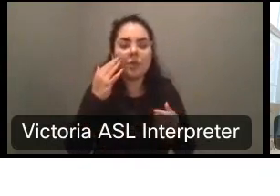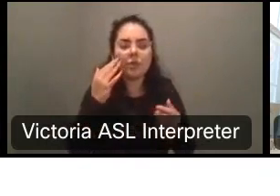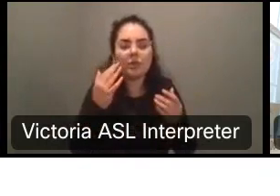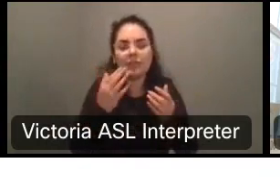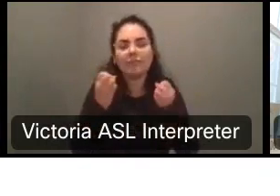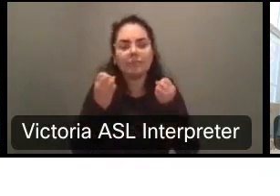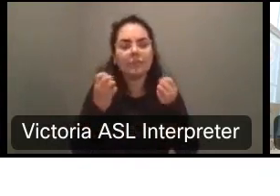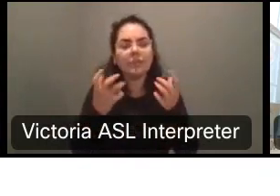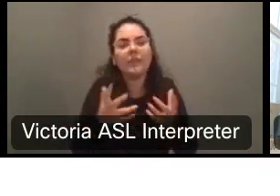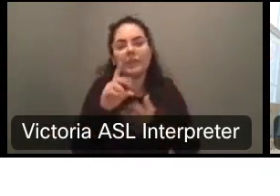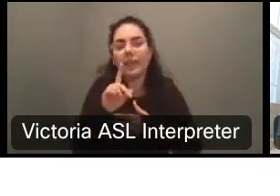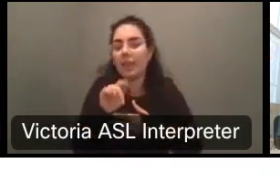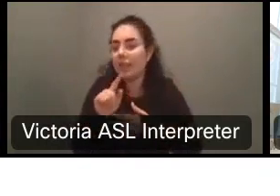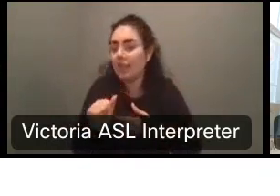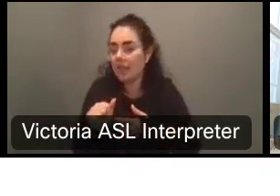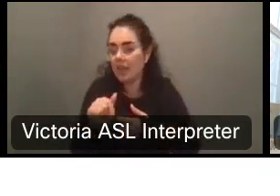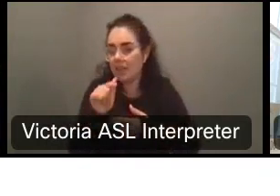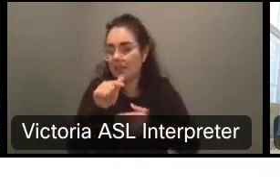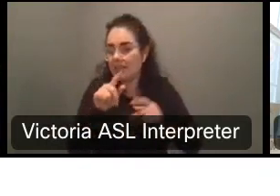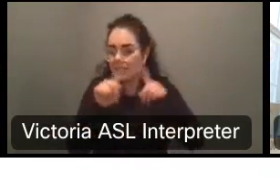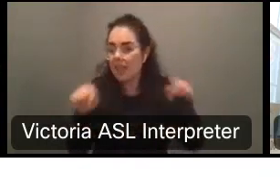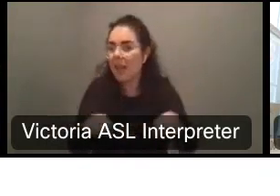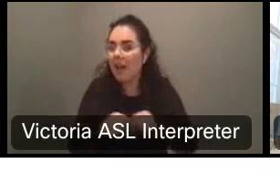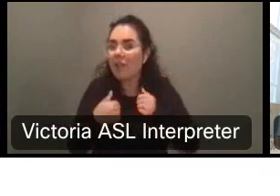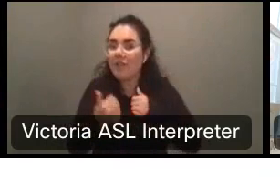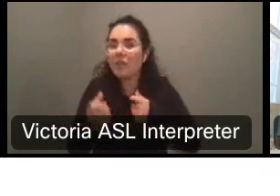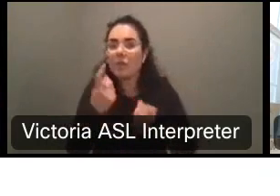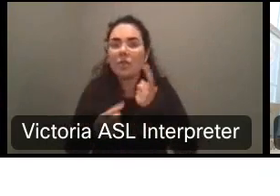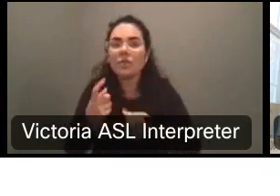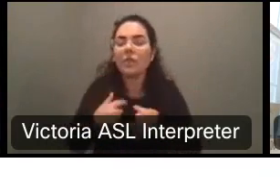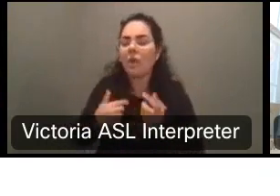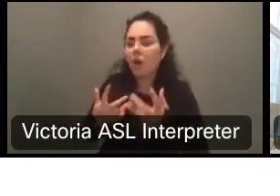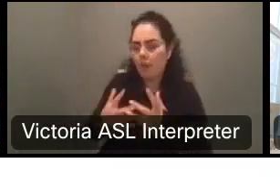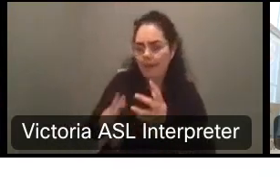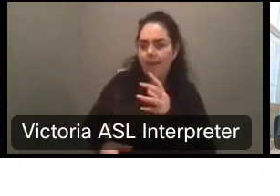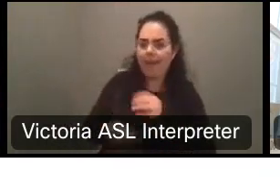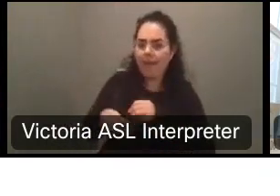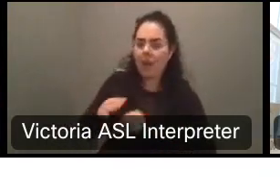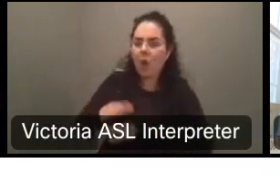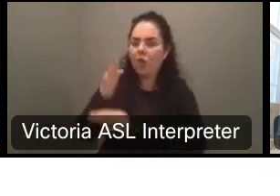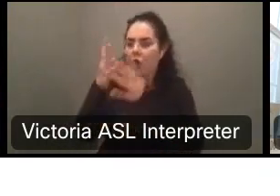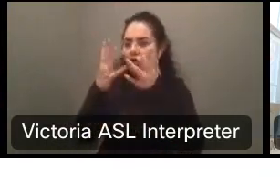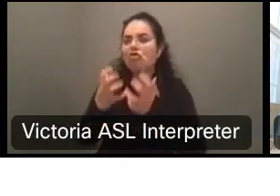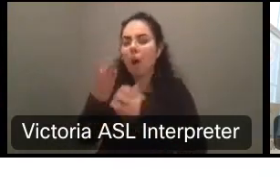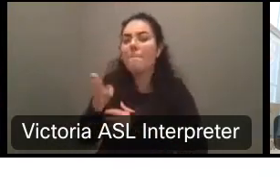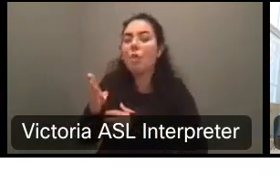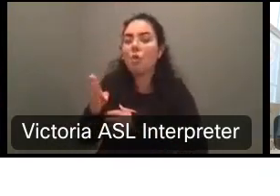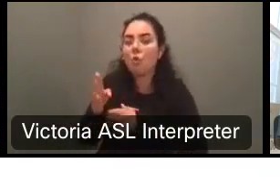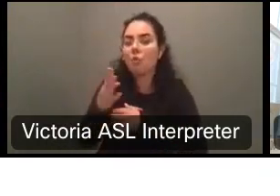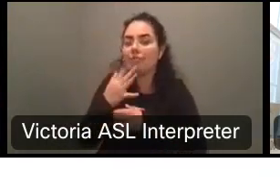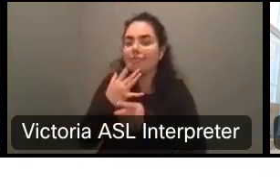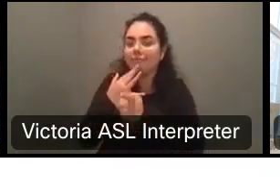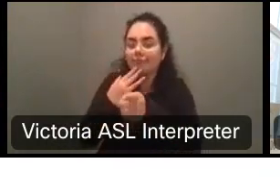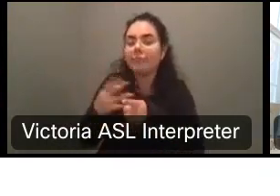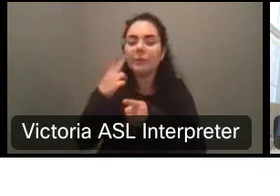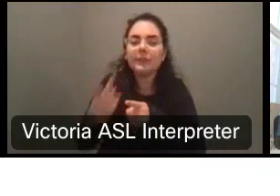on this slide. So is there any questions on this one? I'd just like to add a point on the dark blue slide that what's integrated there from